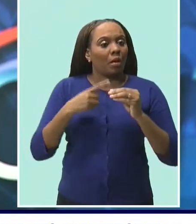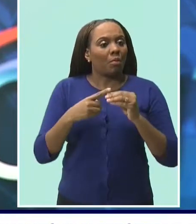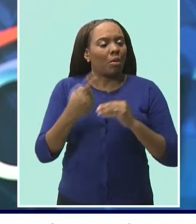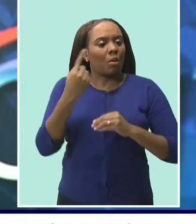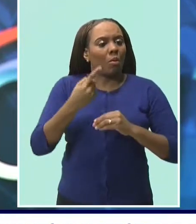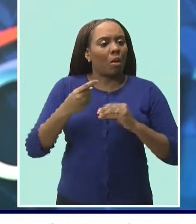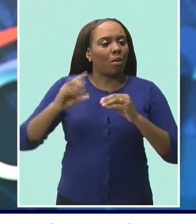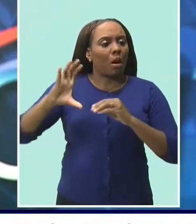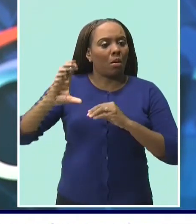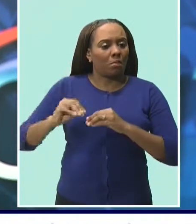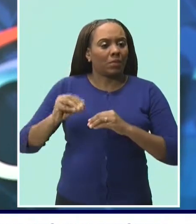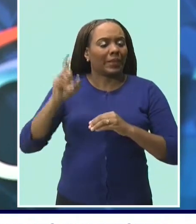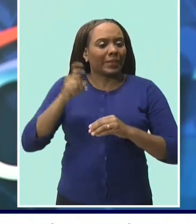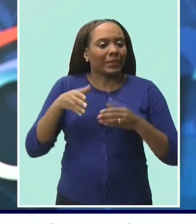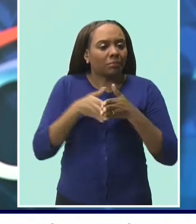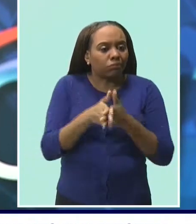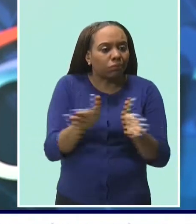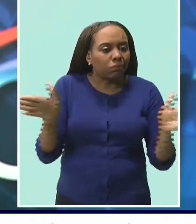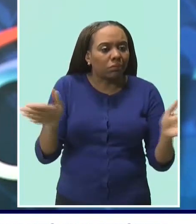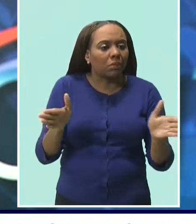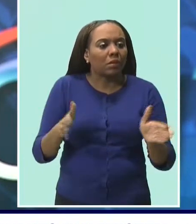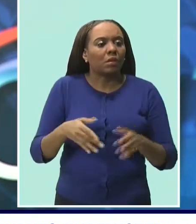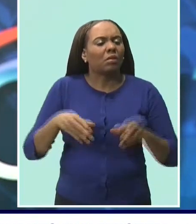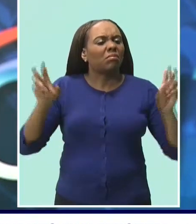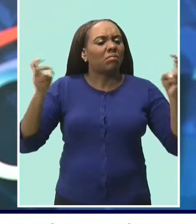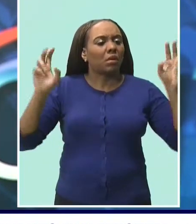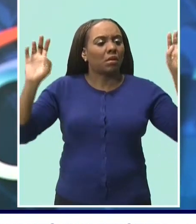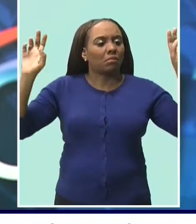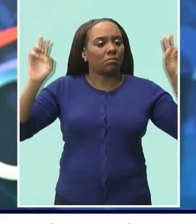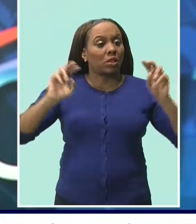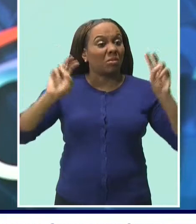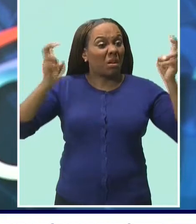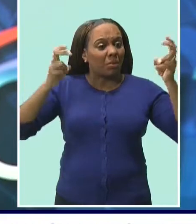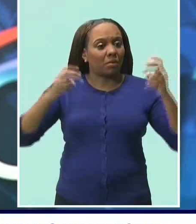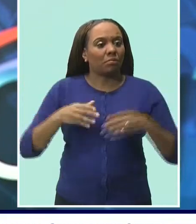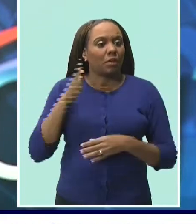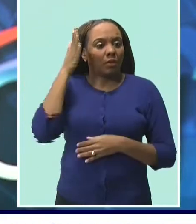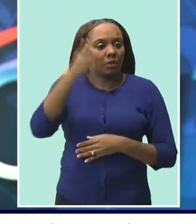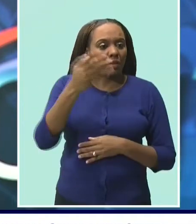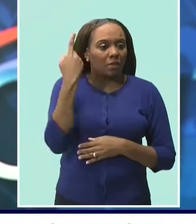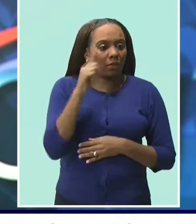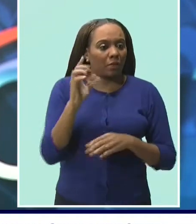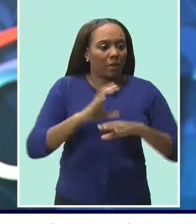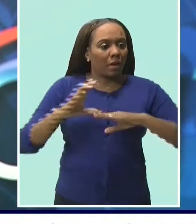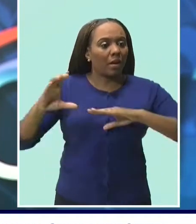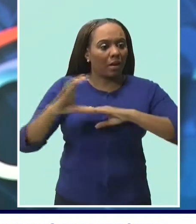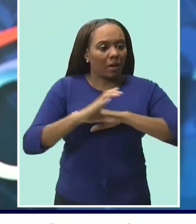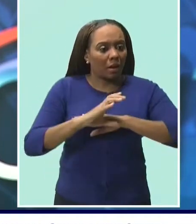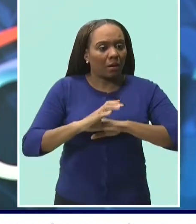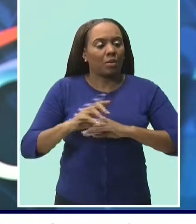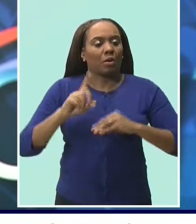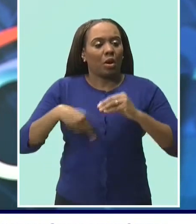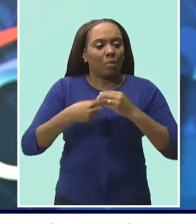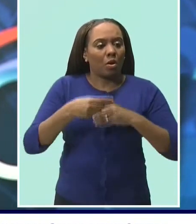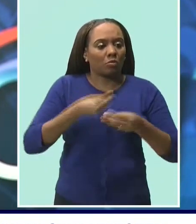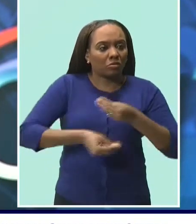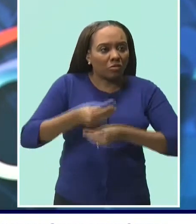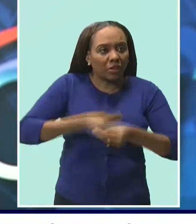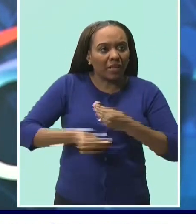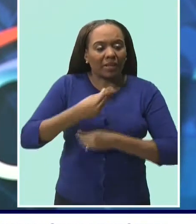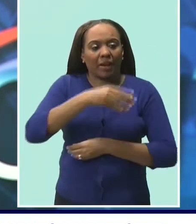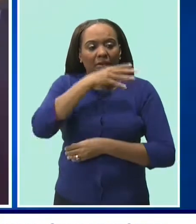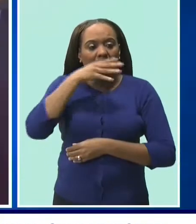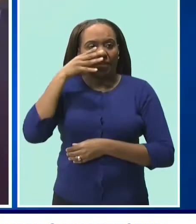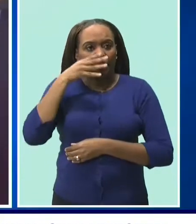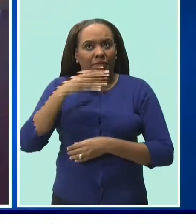to expand. The topic was the future of the Caribbean, sustainable supply chains, trade and agriculture.